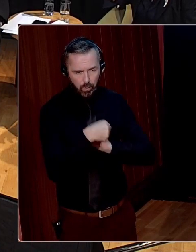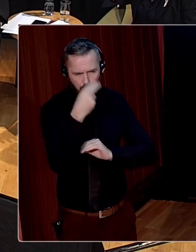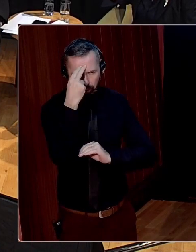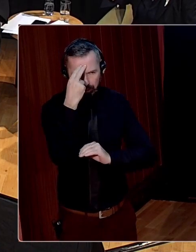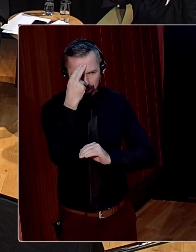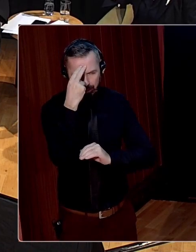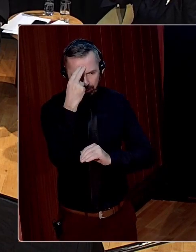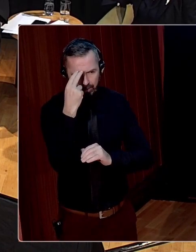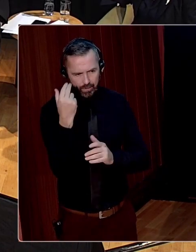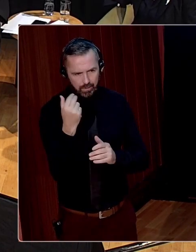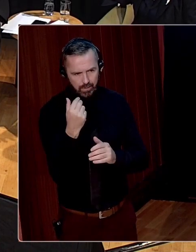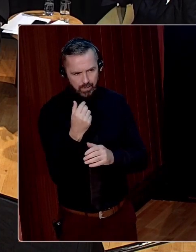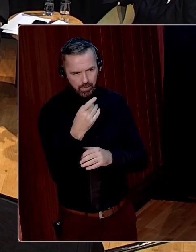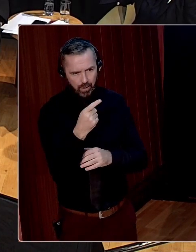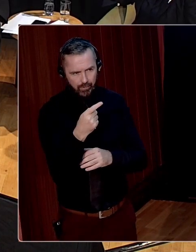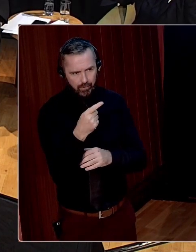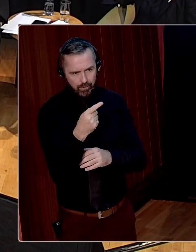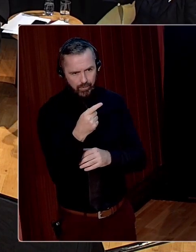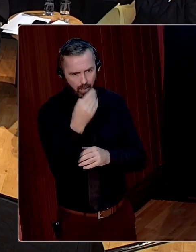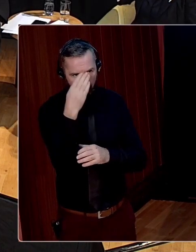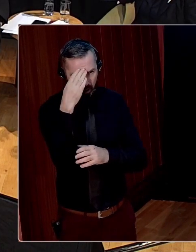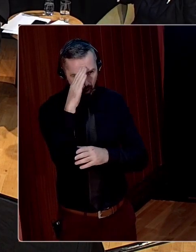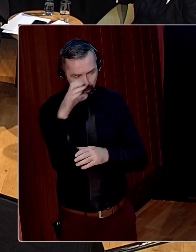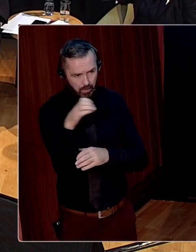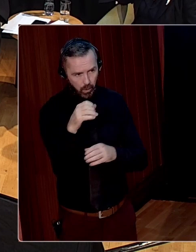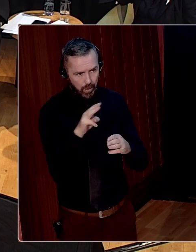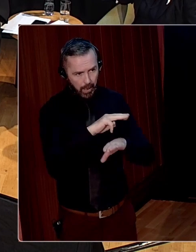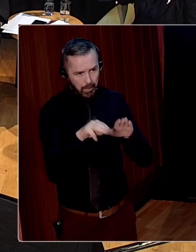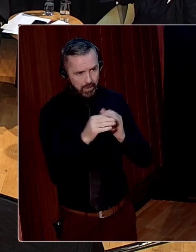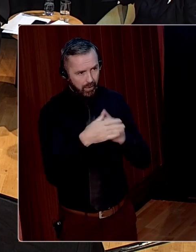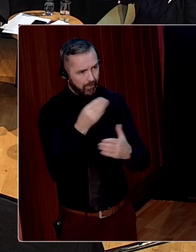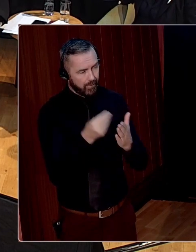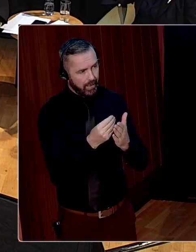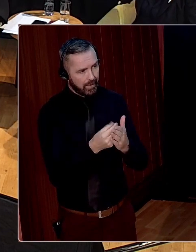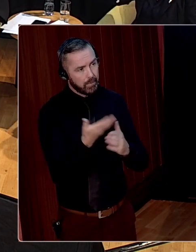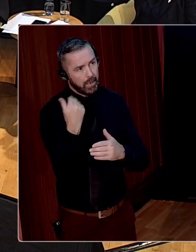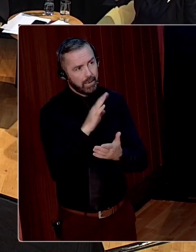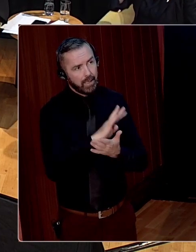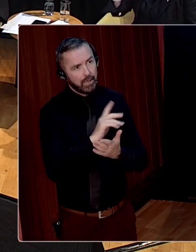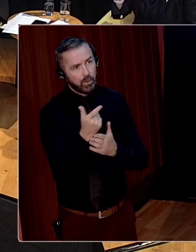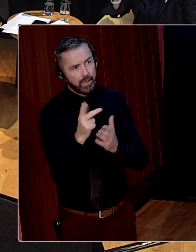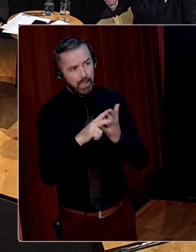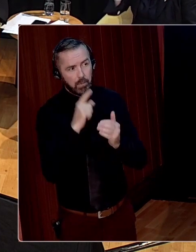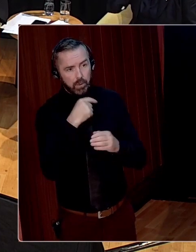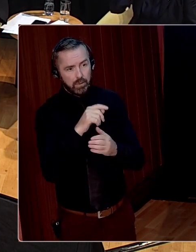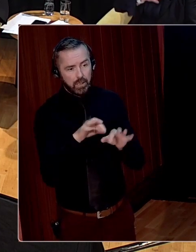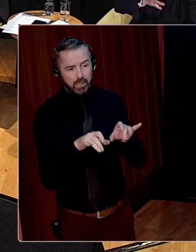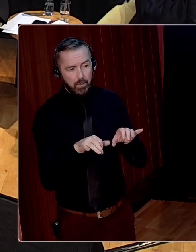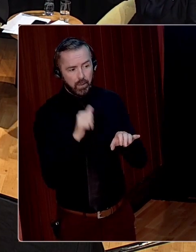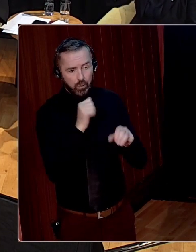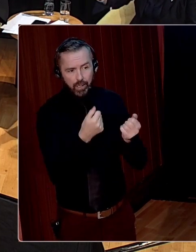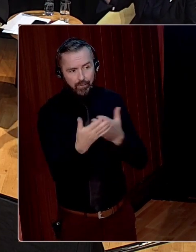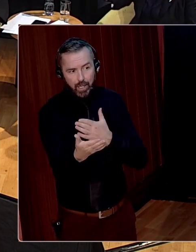that Ernest Bloy, that is the Minister of Finance, and the way in 1928 that the typewriters are not available, and there was a